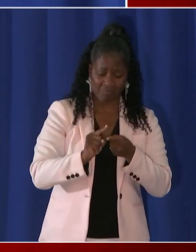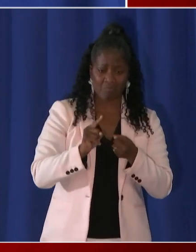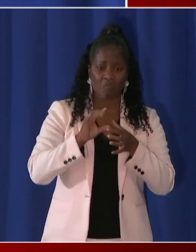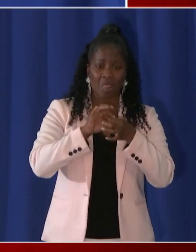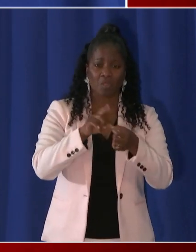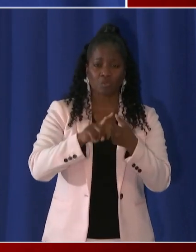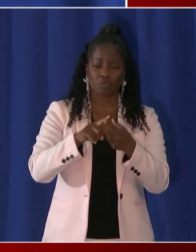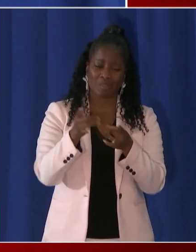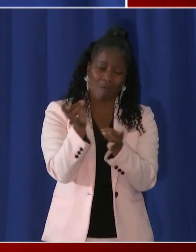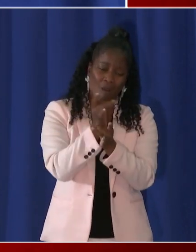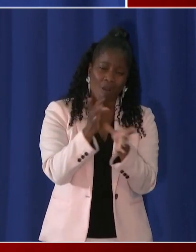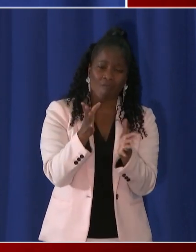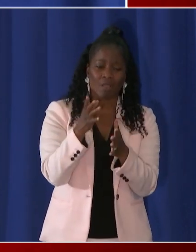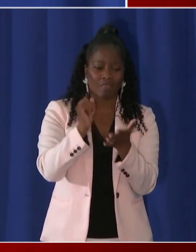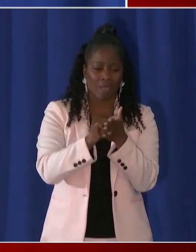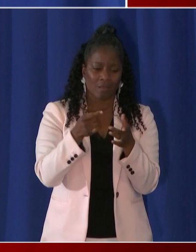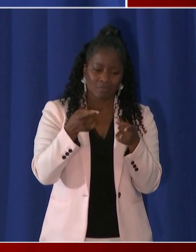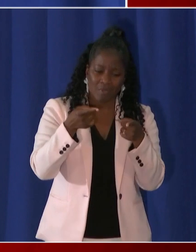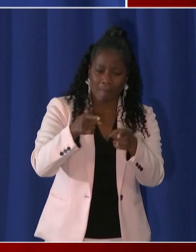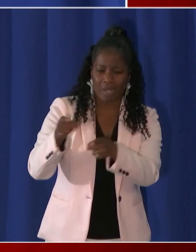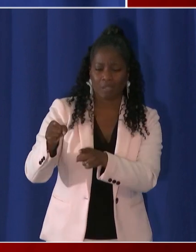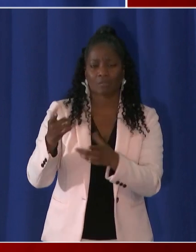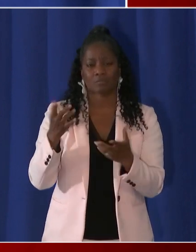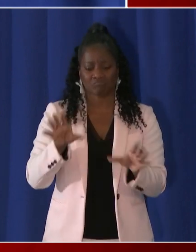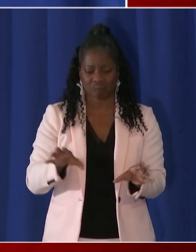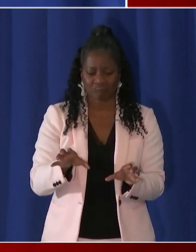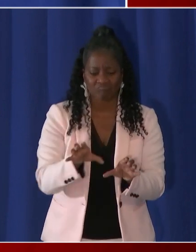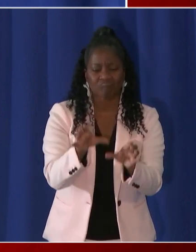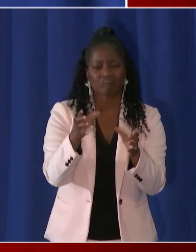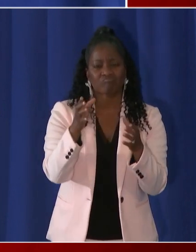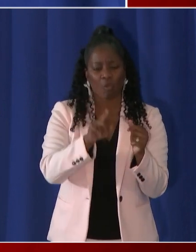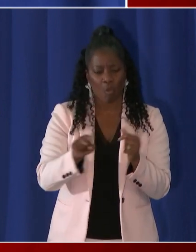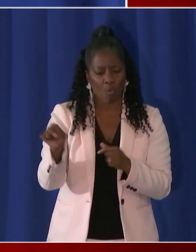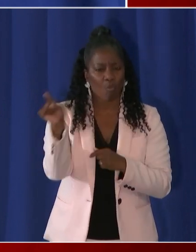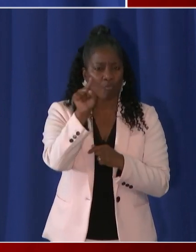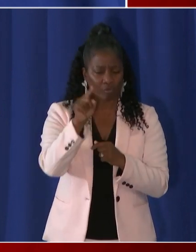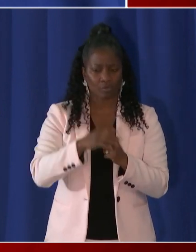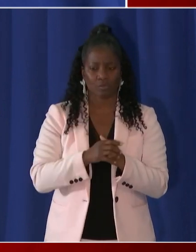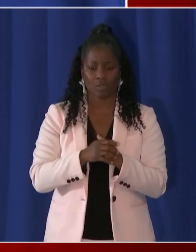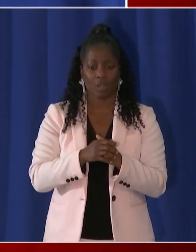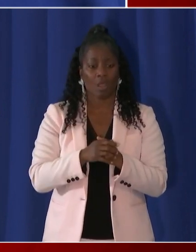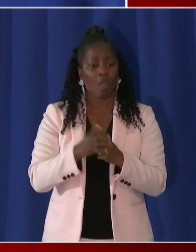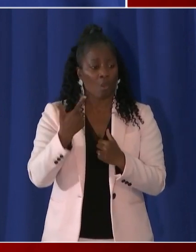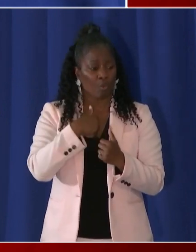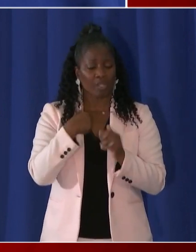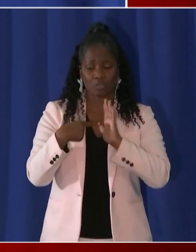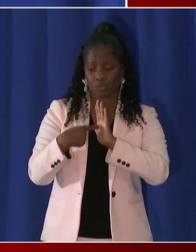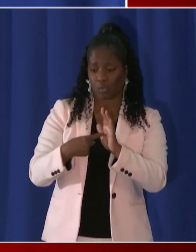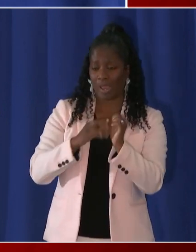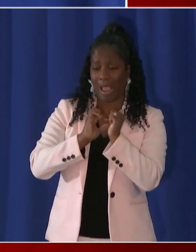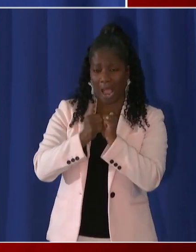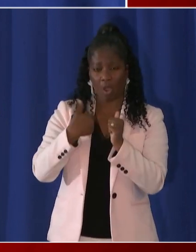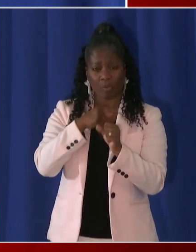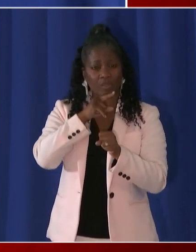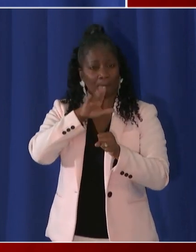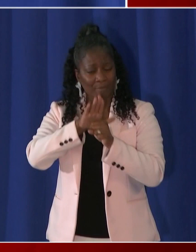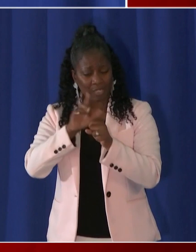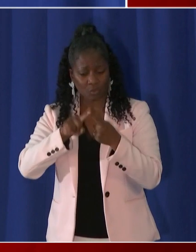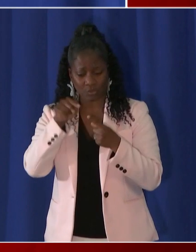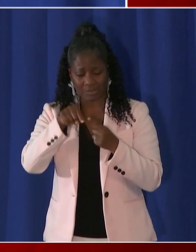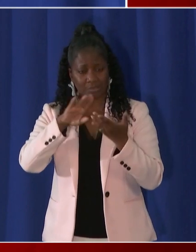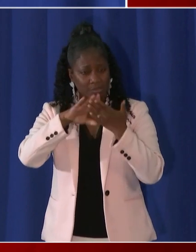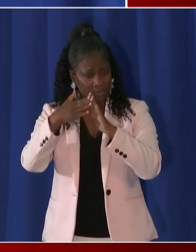extreme violence that they facilitate. This violent crime initiative represents how the United States Marshal Service is deeply committed to this